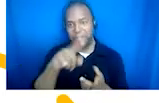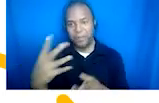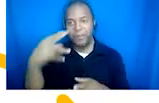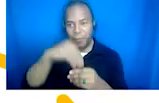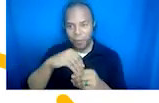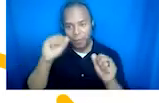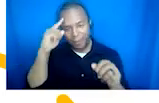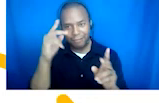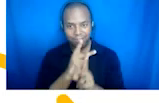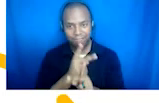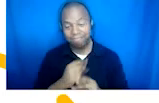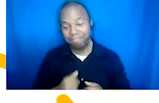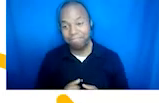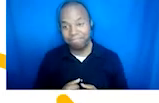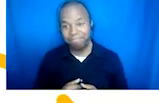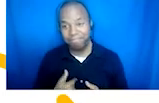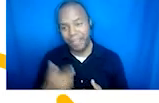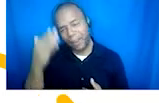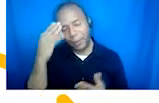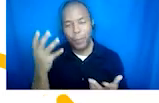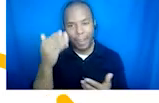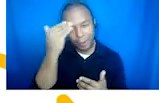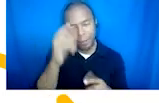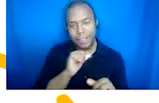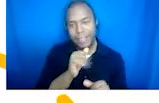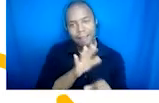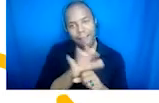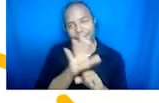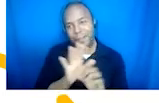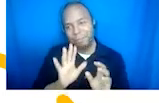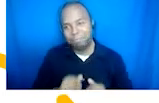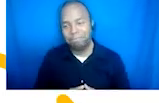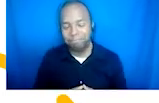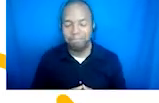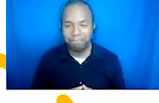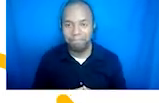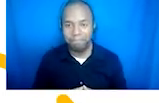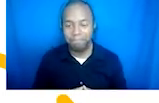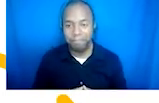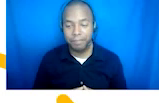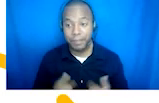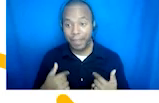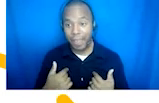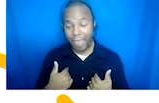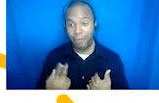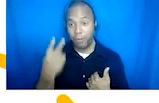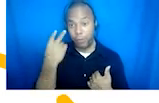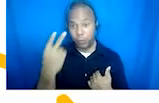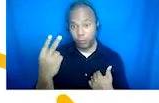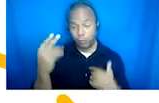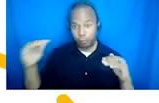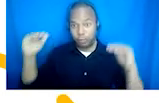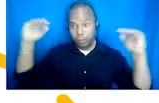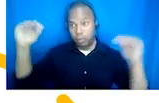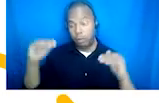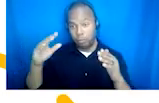But that's not enough. And how we'll look too, as I said, I have 2 adult children who are going here. And